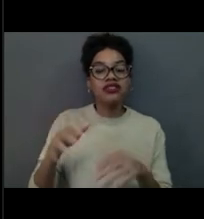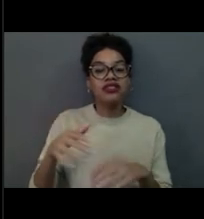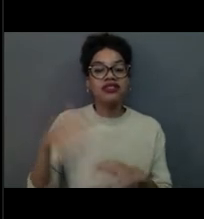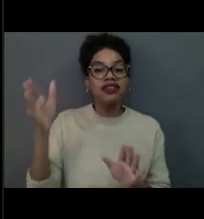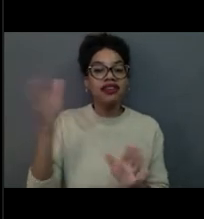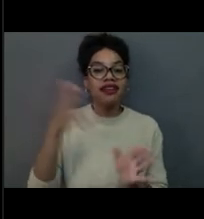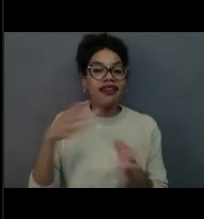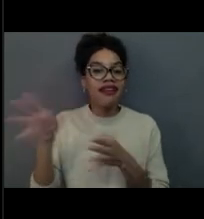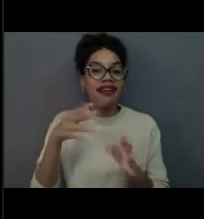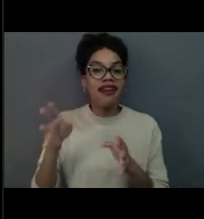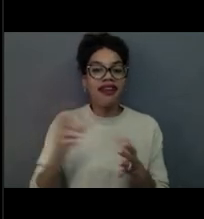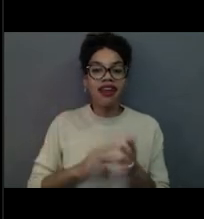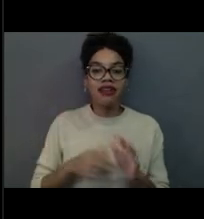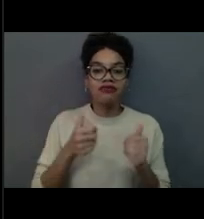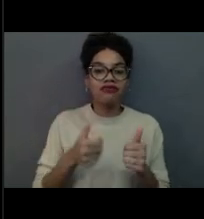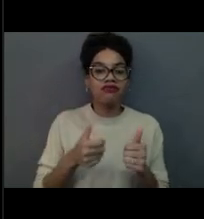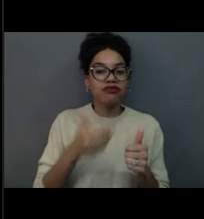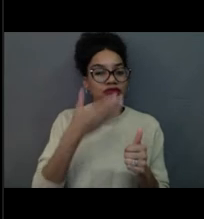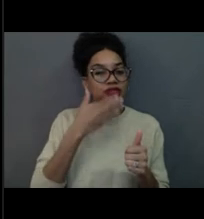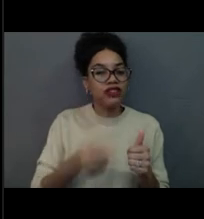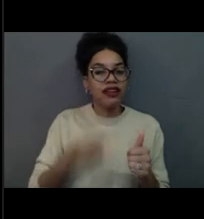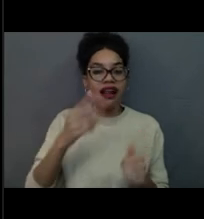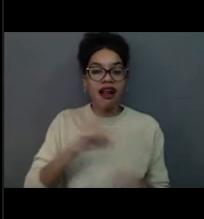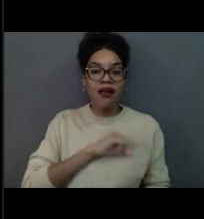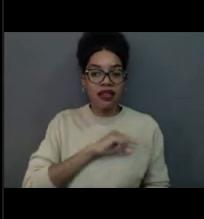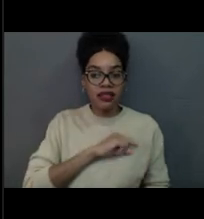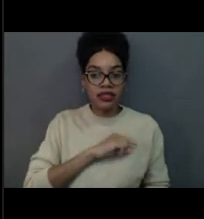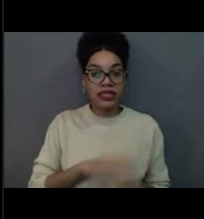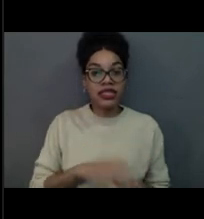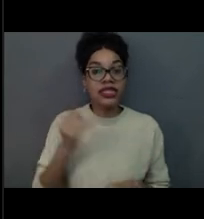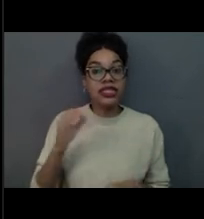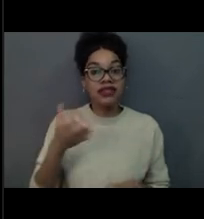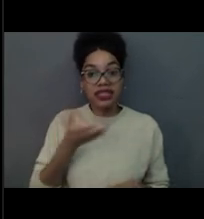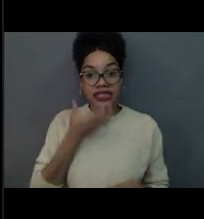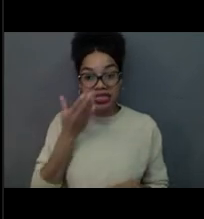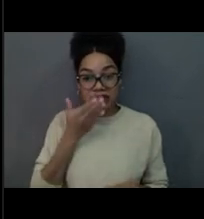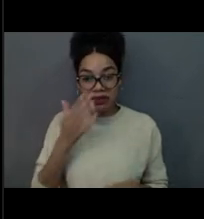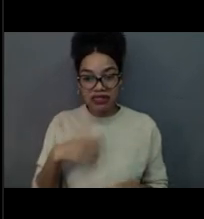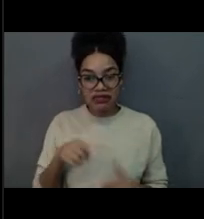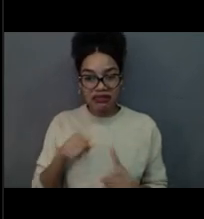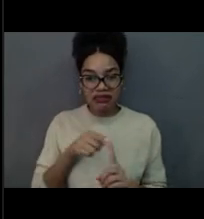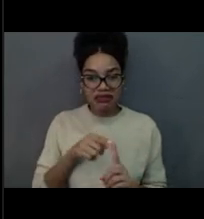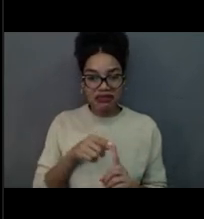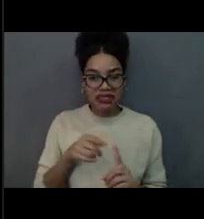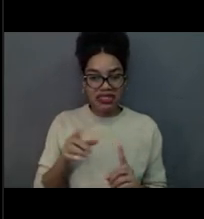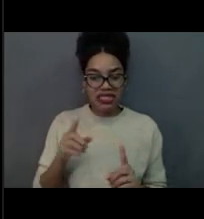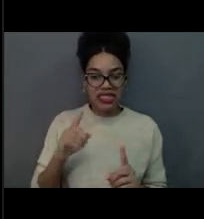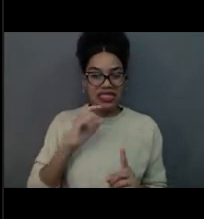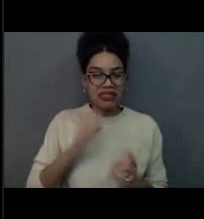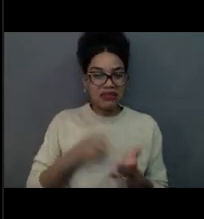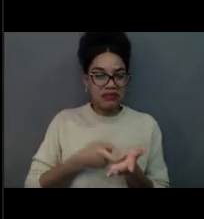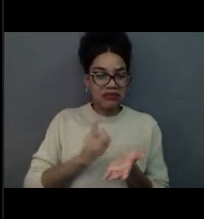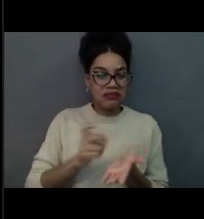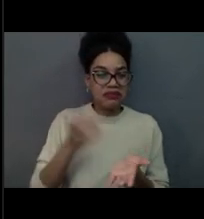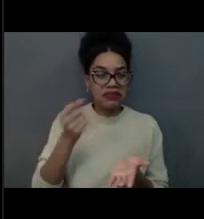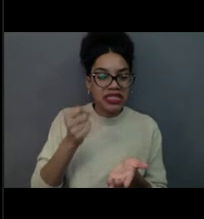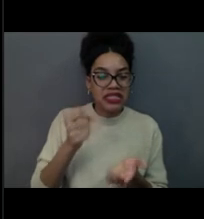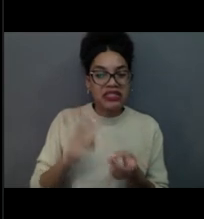fish is definitely high quality. If I'm smelling some raw fish and I'm picking up sour milk or